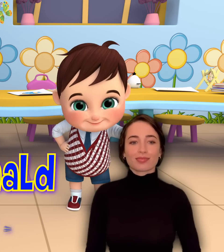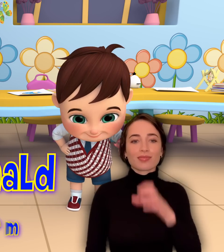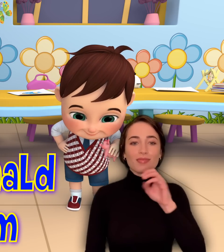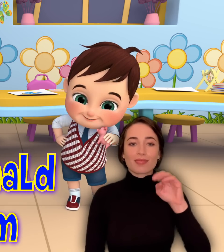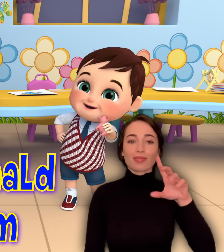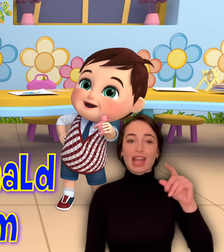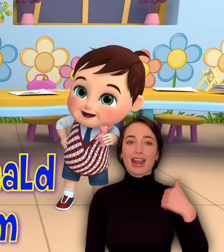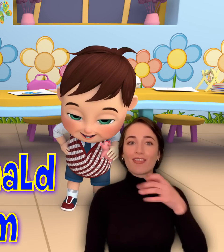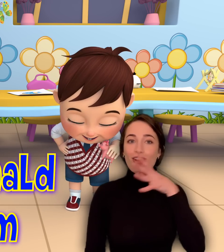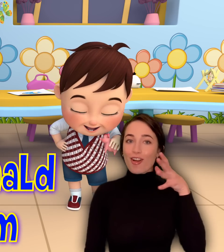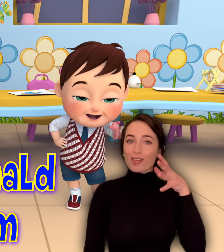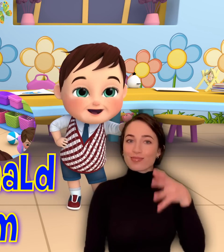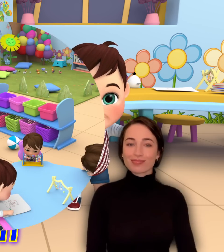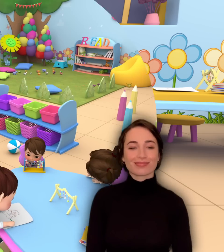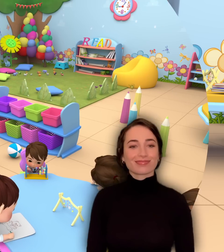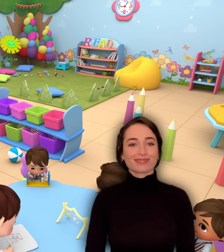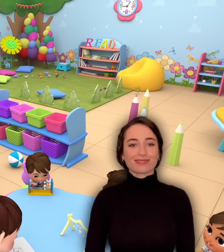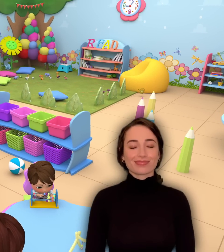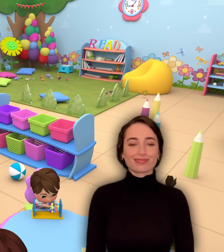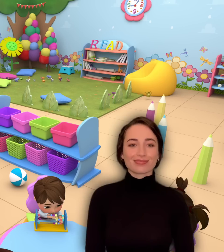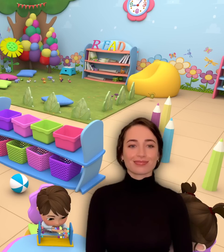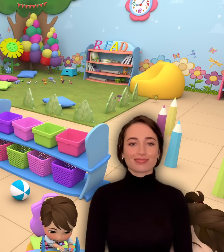Old MacDonald had a farm.